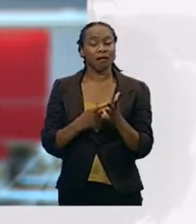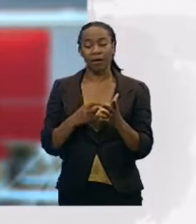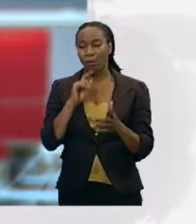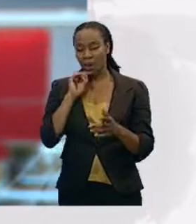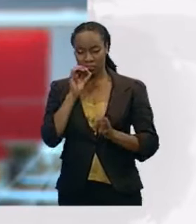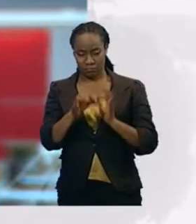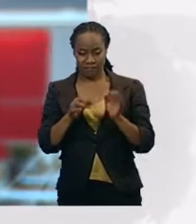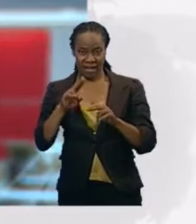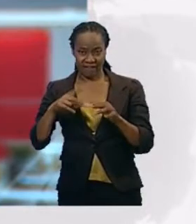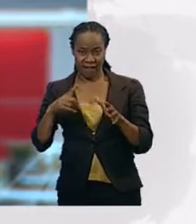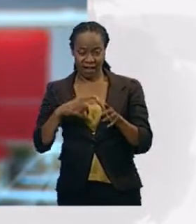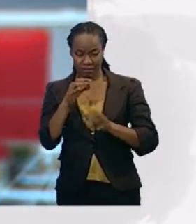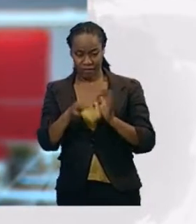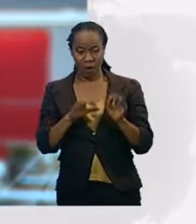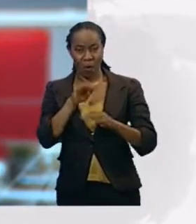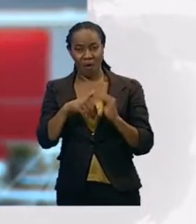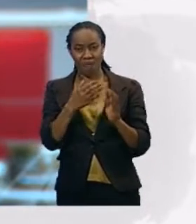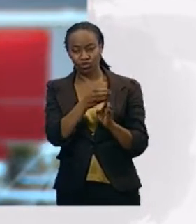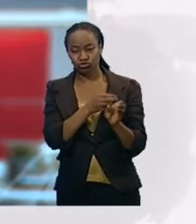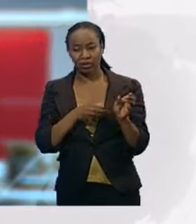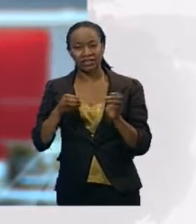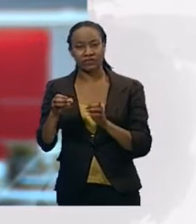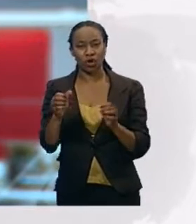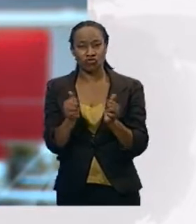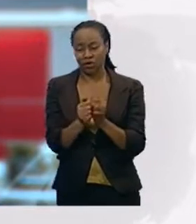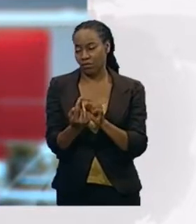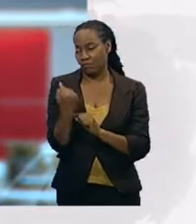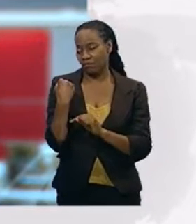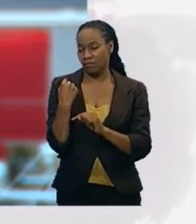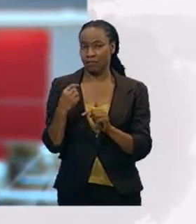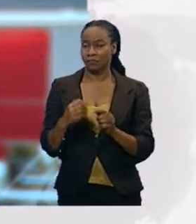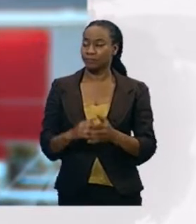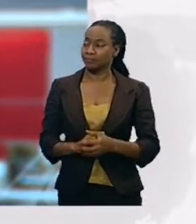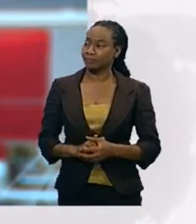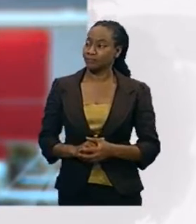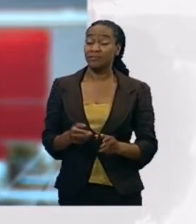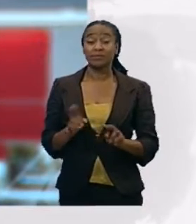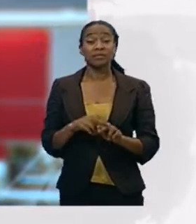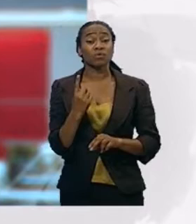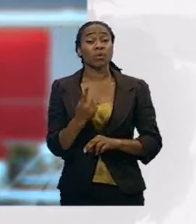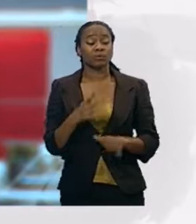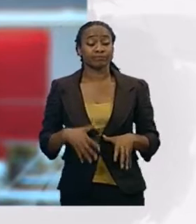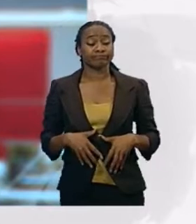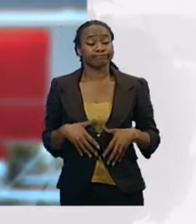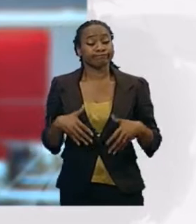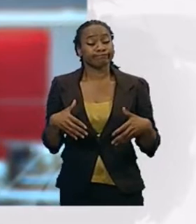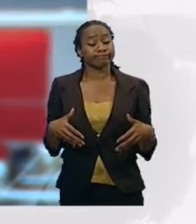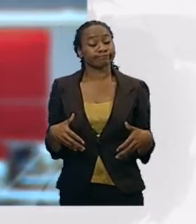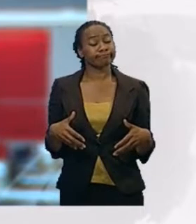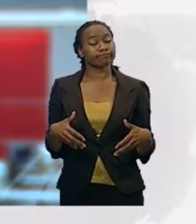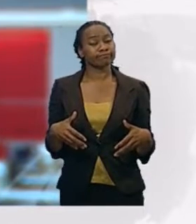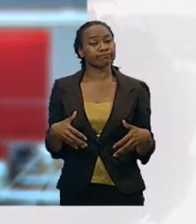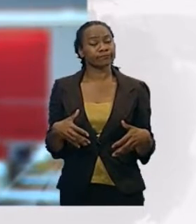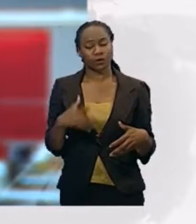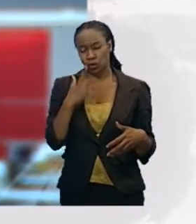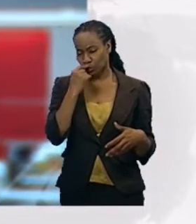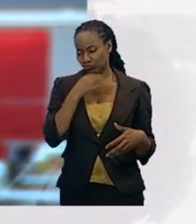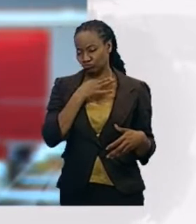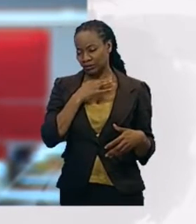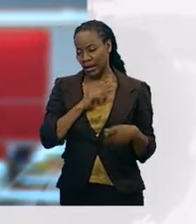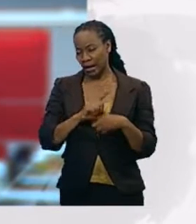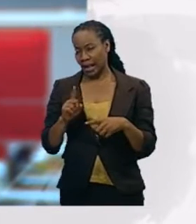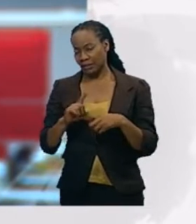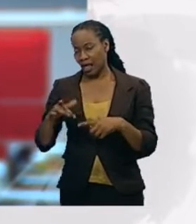Now, if you're even a little overweight in middle age, you could be greatly increasing your risk of suffering from dementia in later life. A link